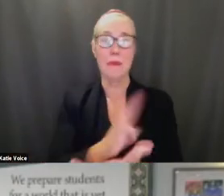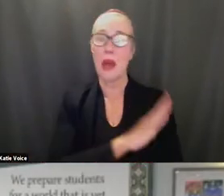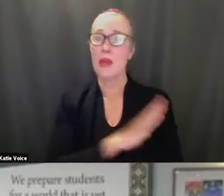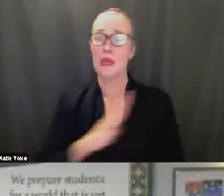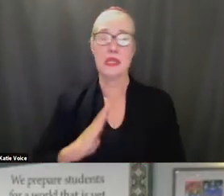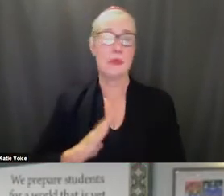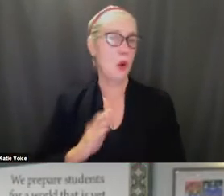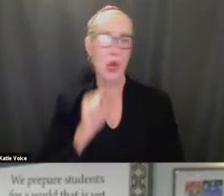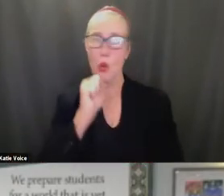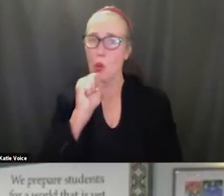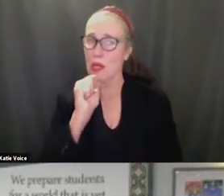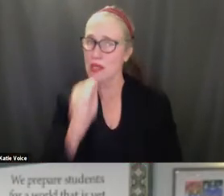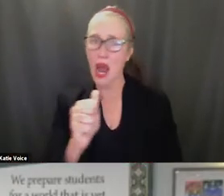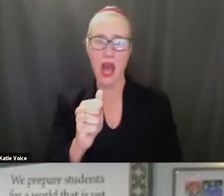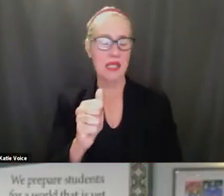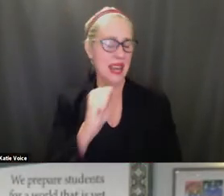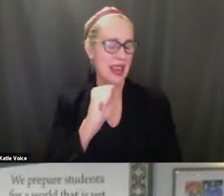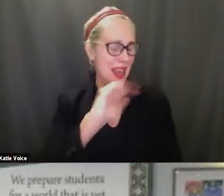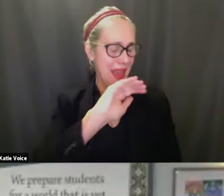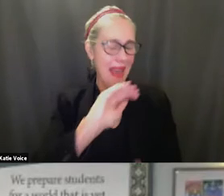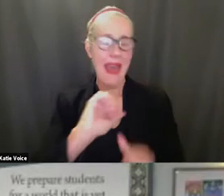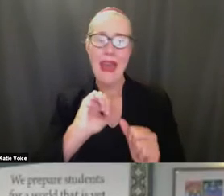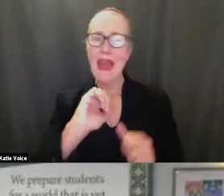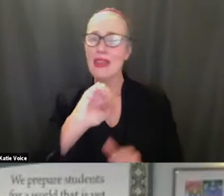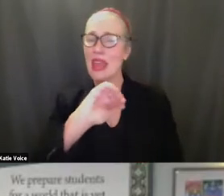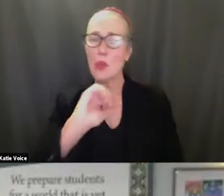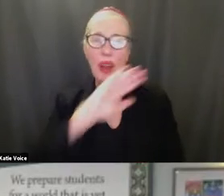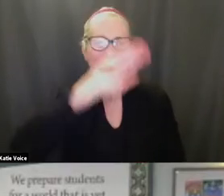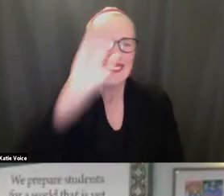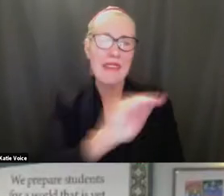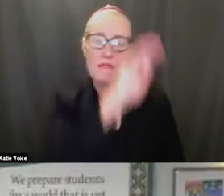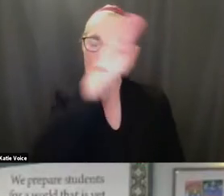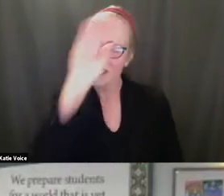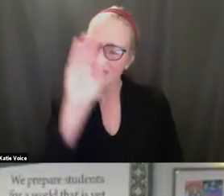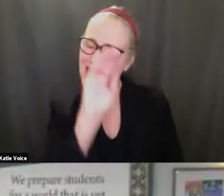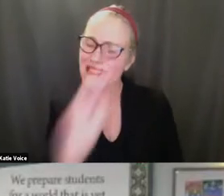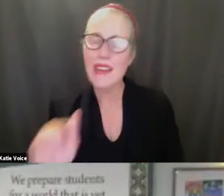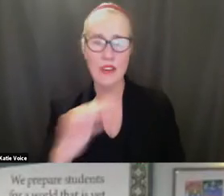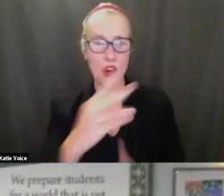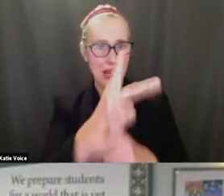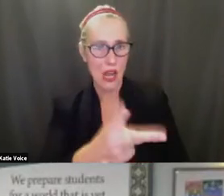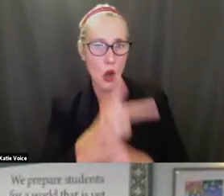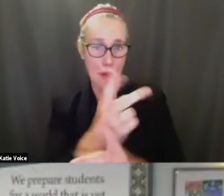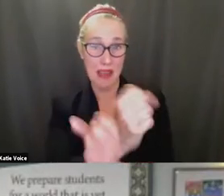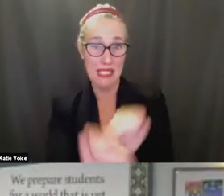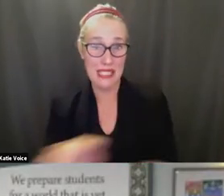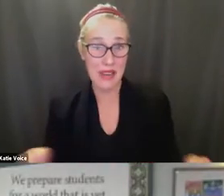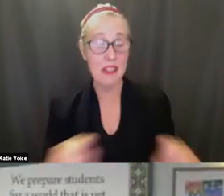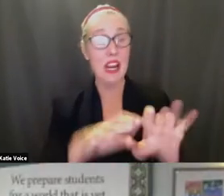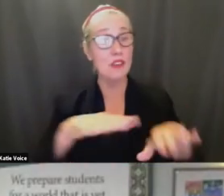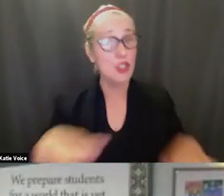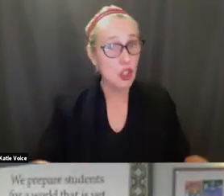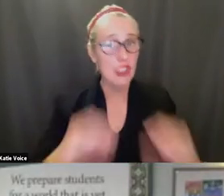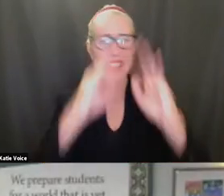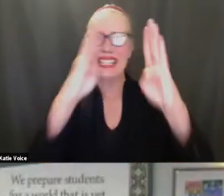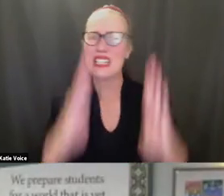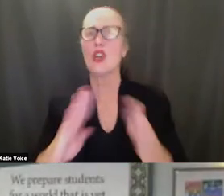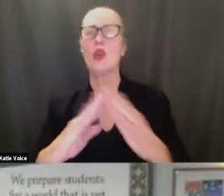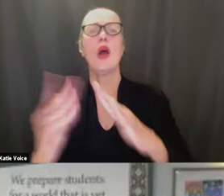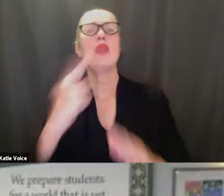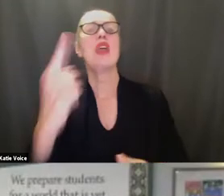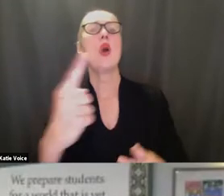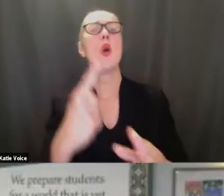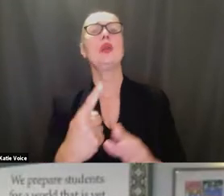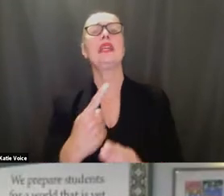not going to ever ever care about the safety of our children nor our teachers nor our community they only care about where